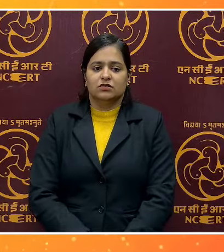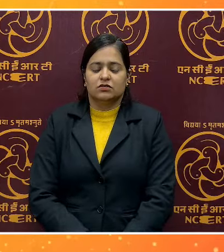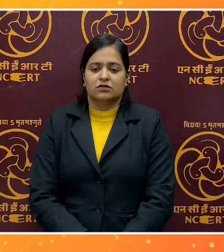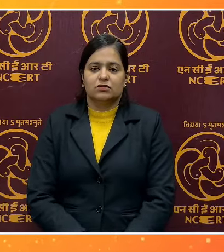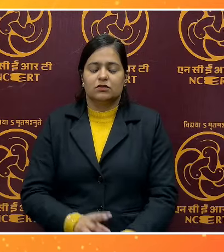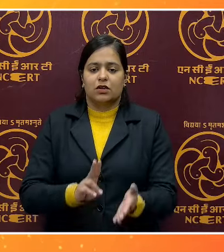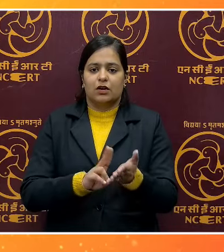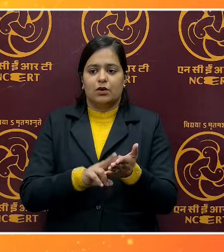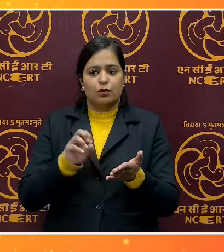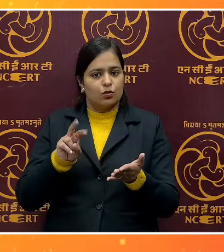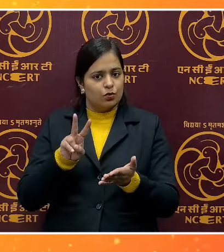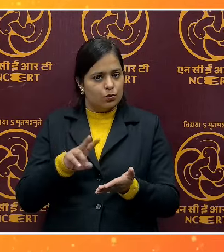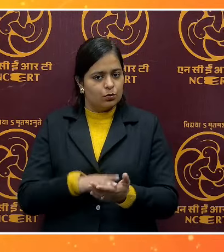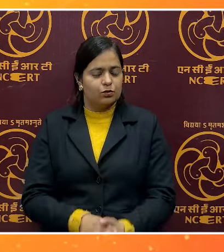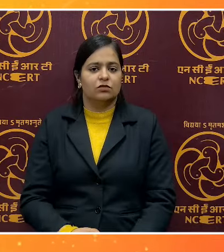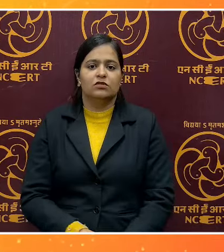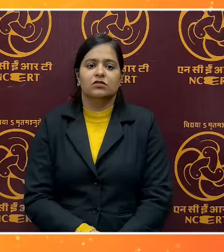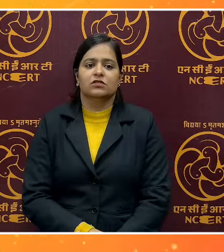NO2,